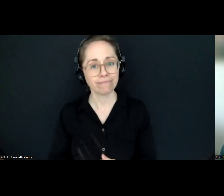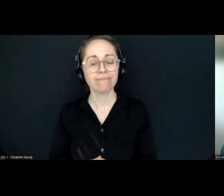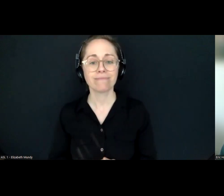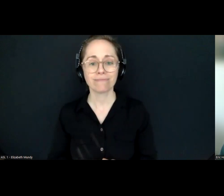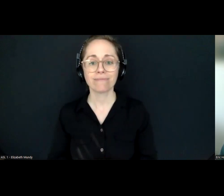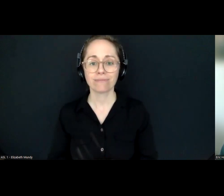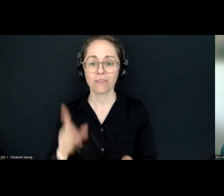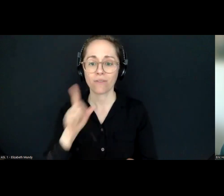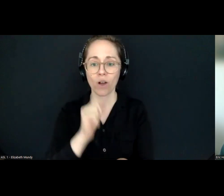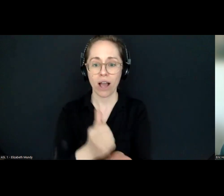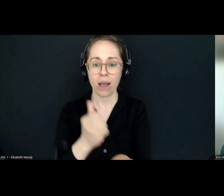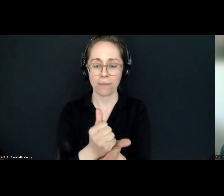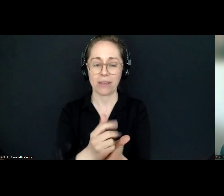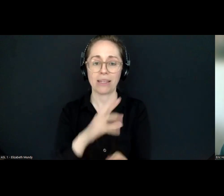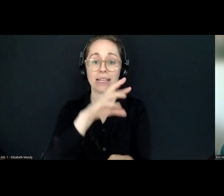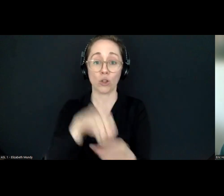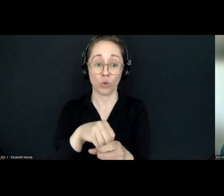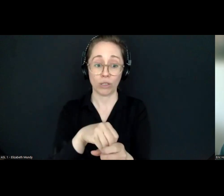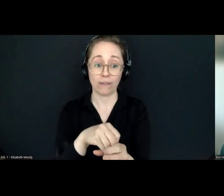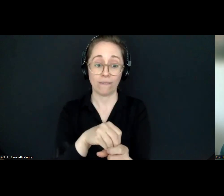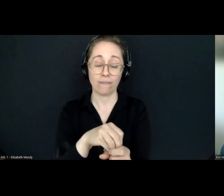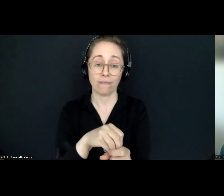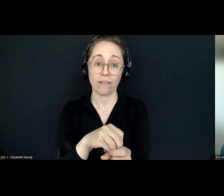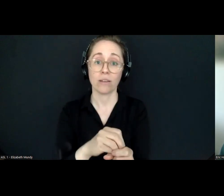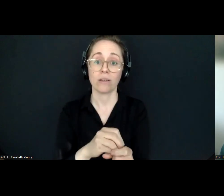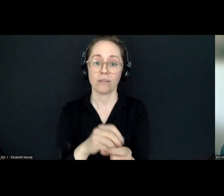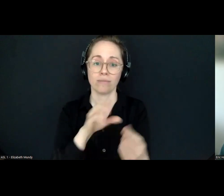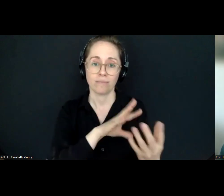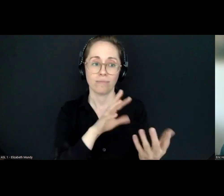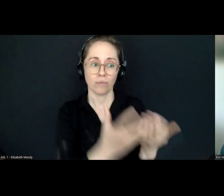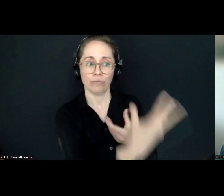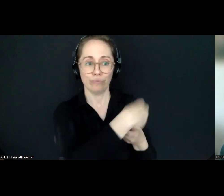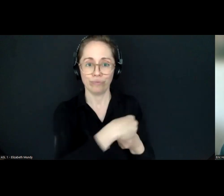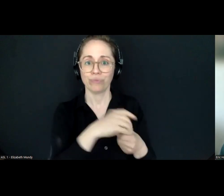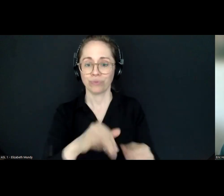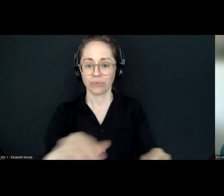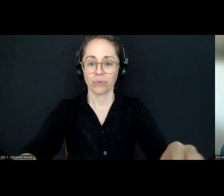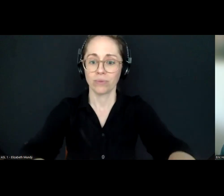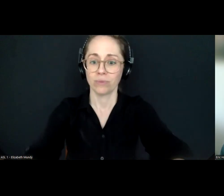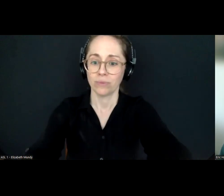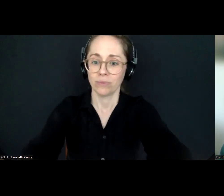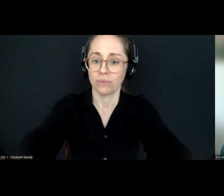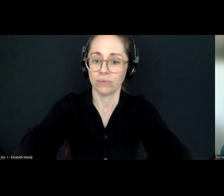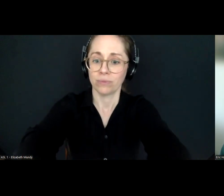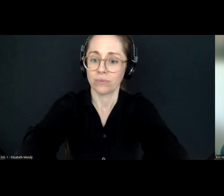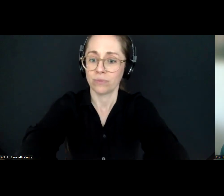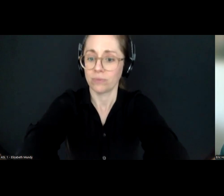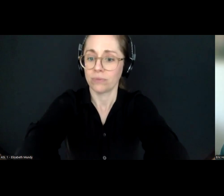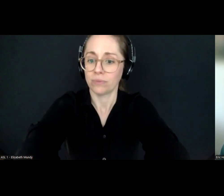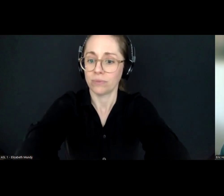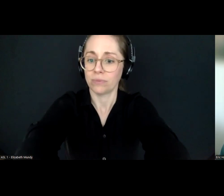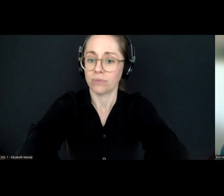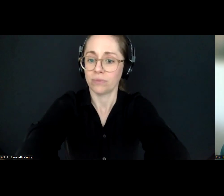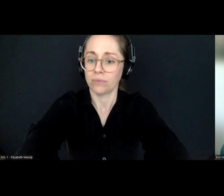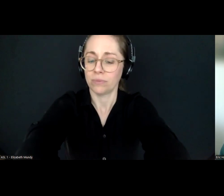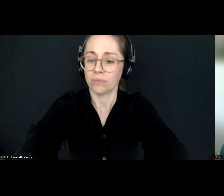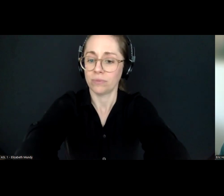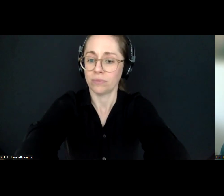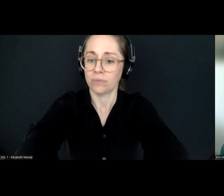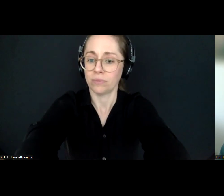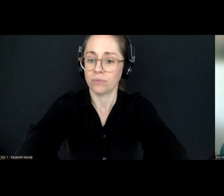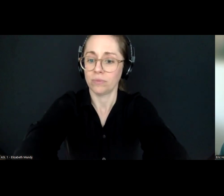in an inclusive way. So I'm looking forward to that part as we move